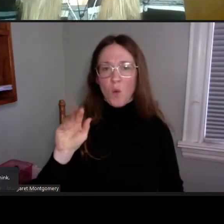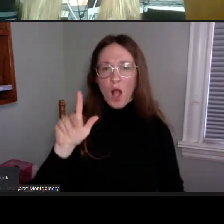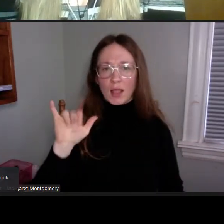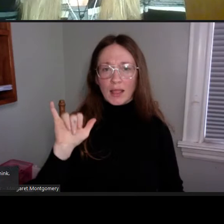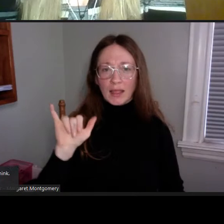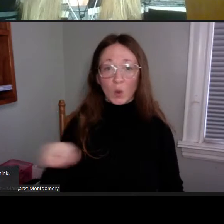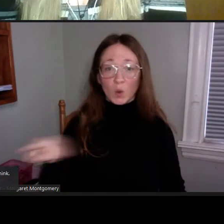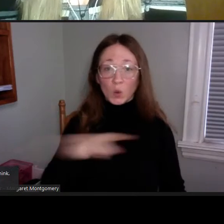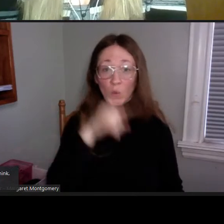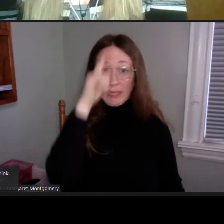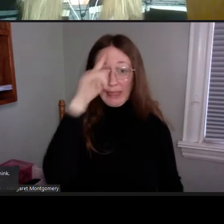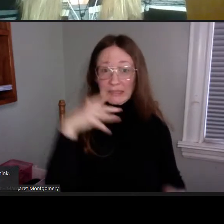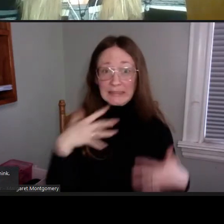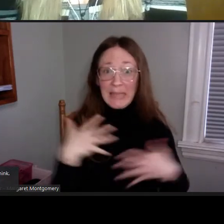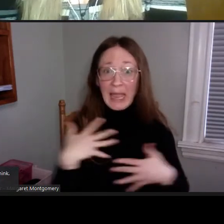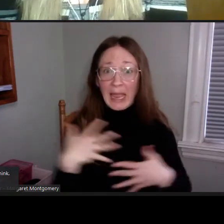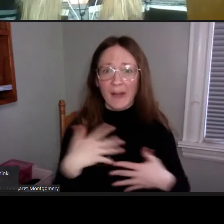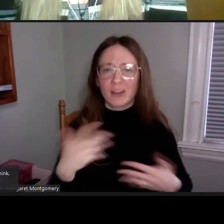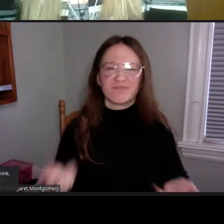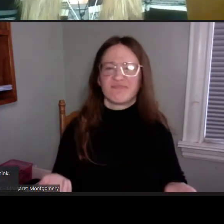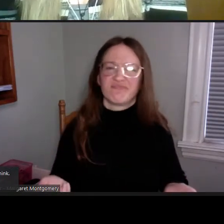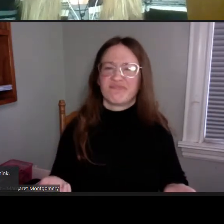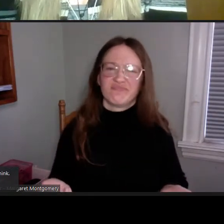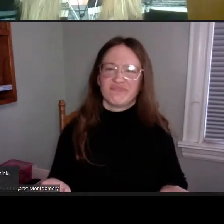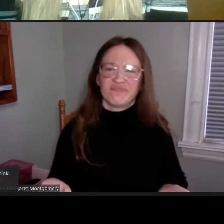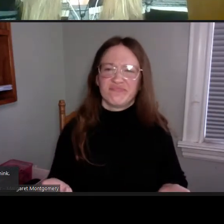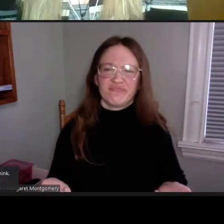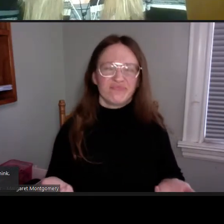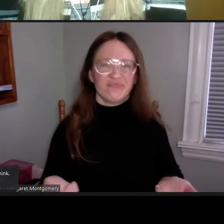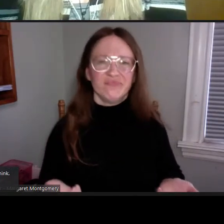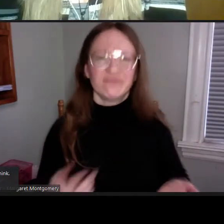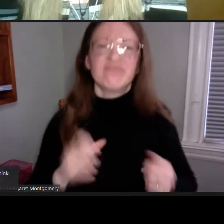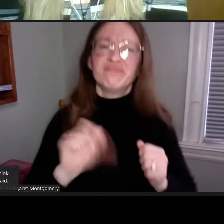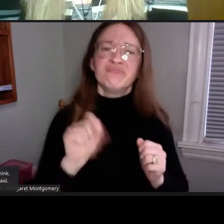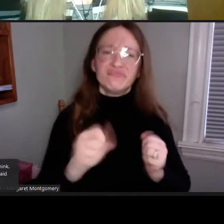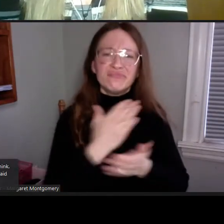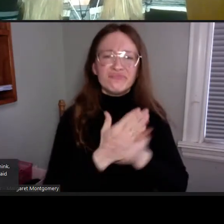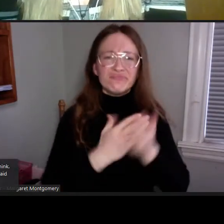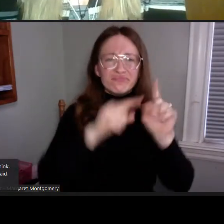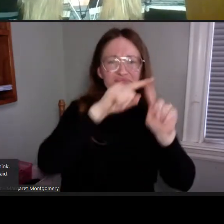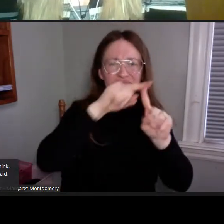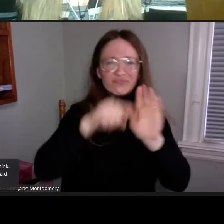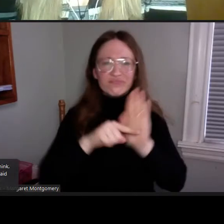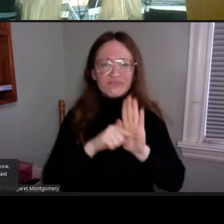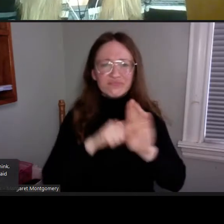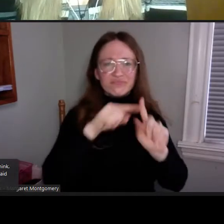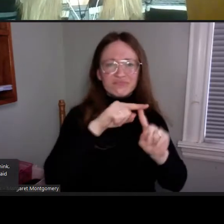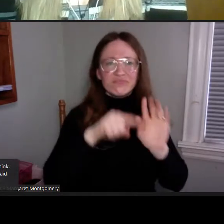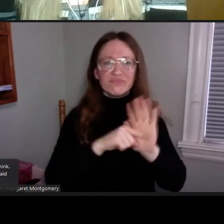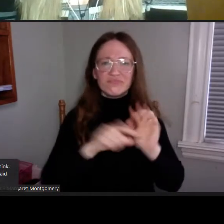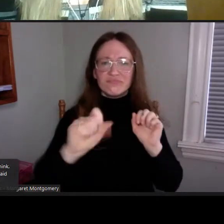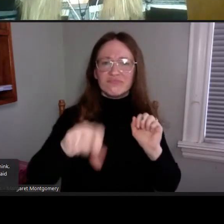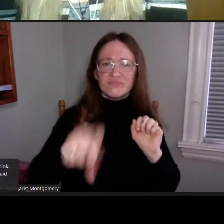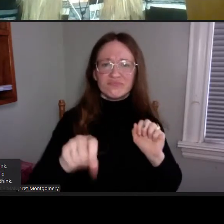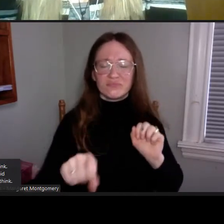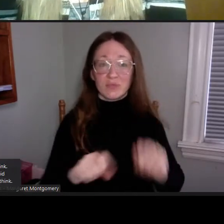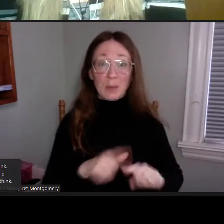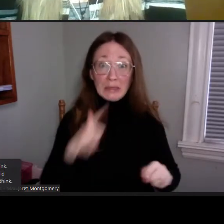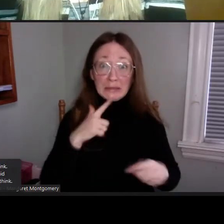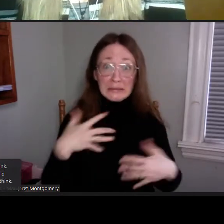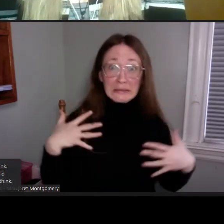and yeah, it has ups and downs, like I said earlier, but it's really not as scary as you